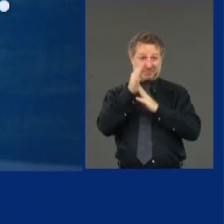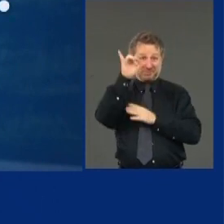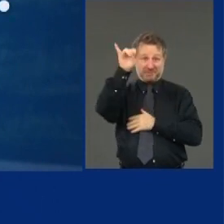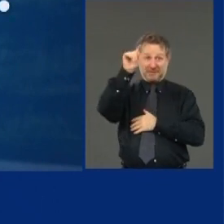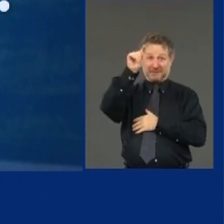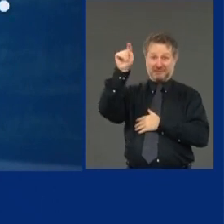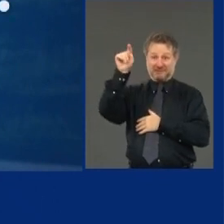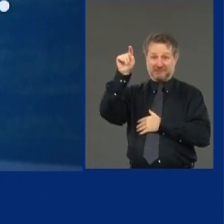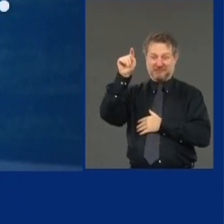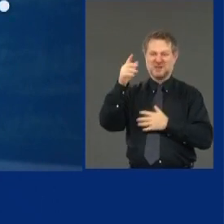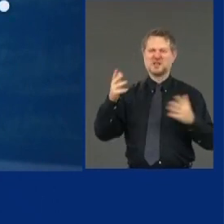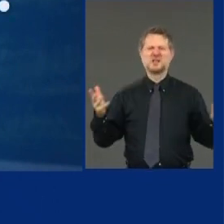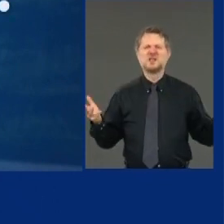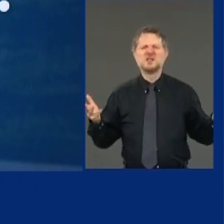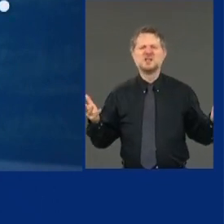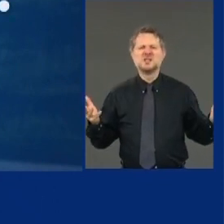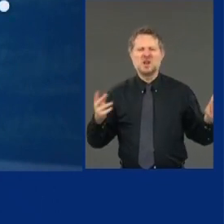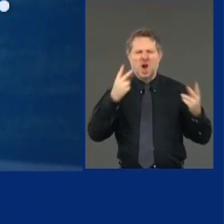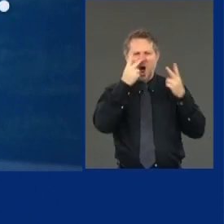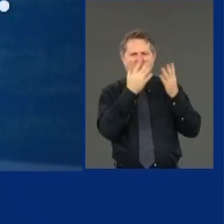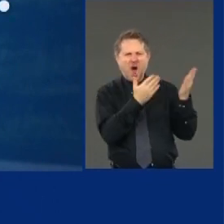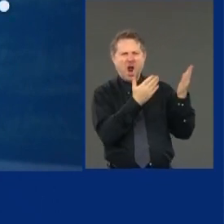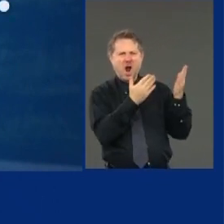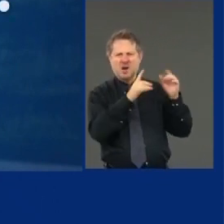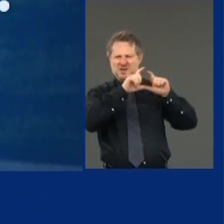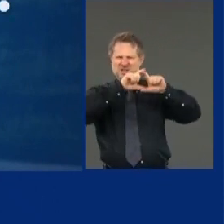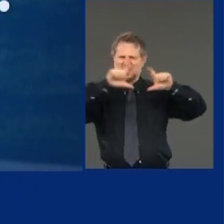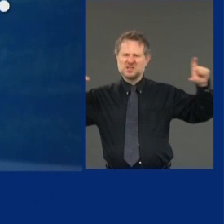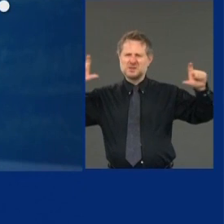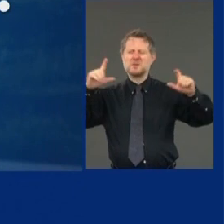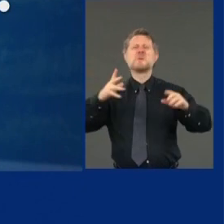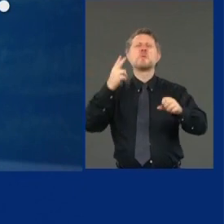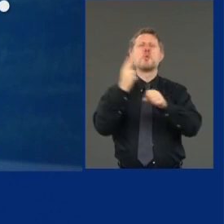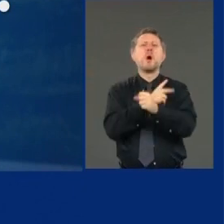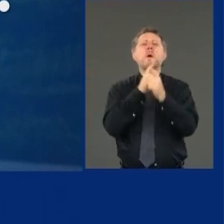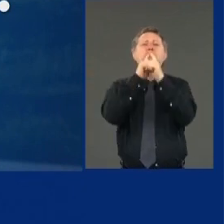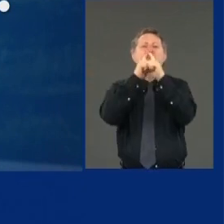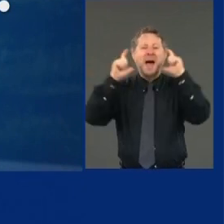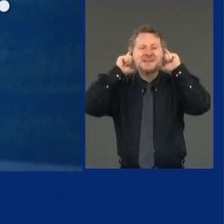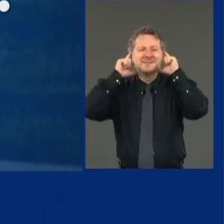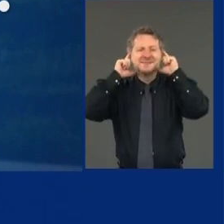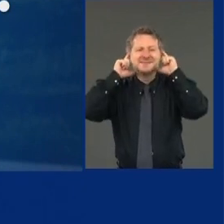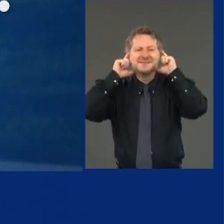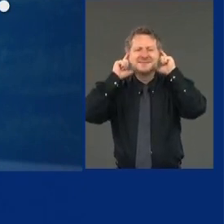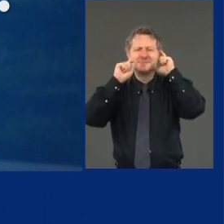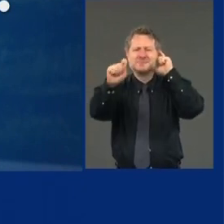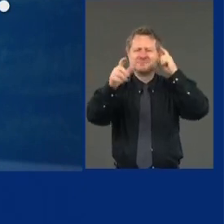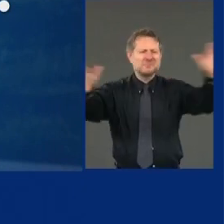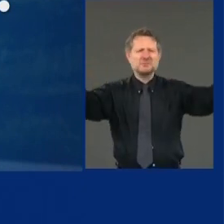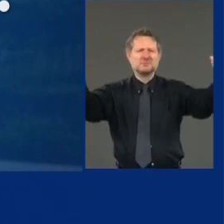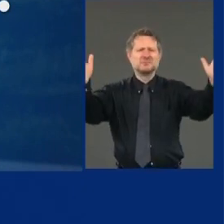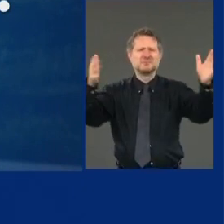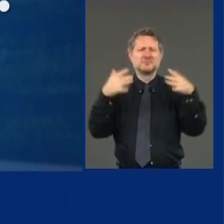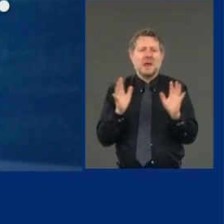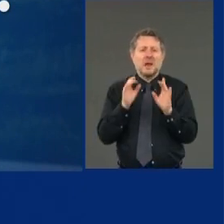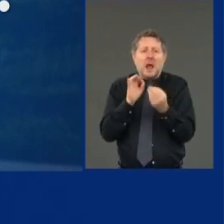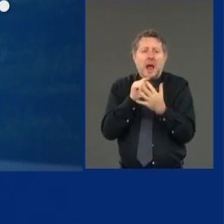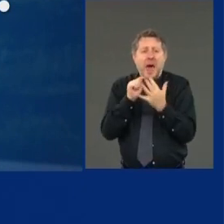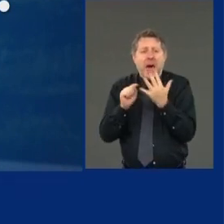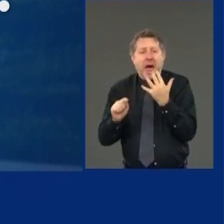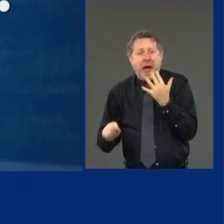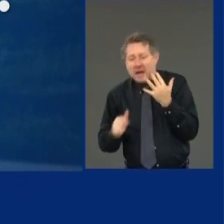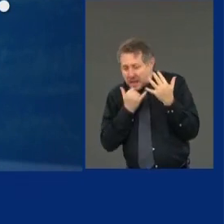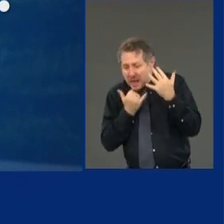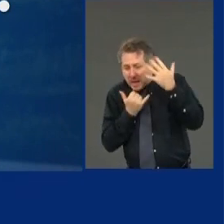airborne, it takes you back to wear a mask. Wear a mask. And, this